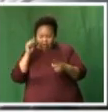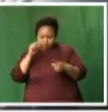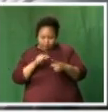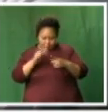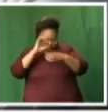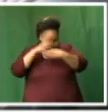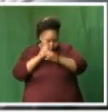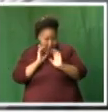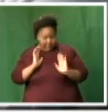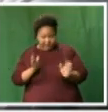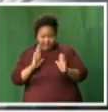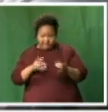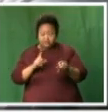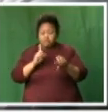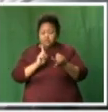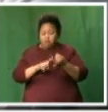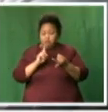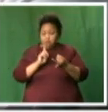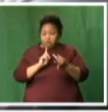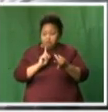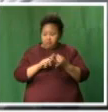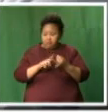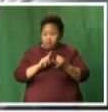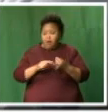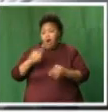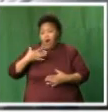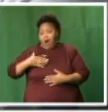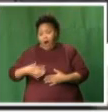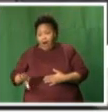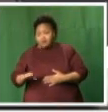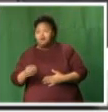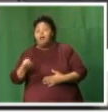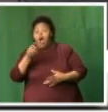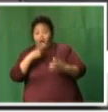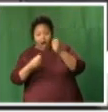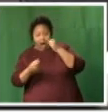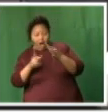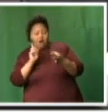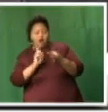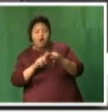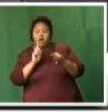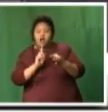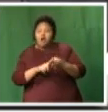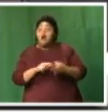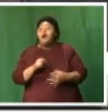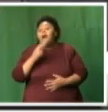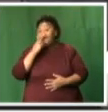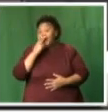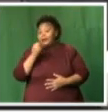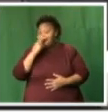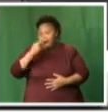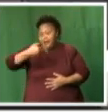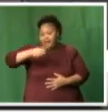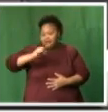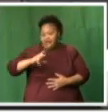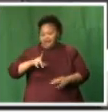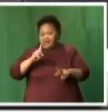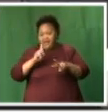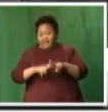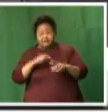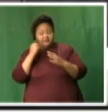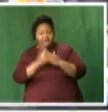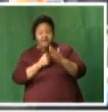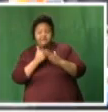When we look at HIV prevalence, we are getting we're getting some encouragement from the trend of